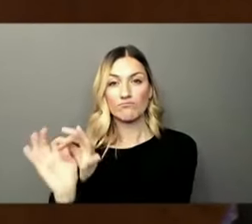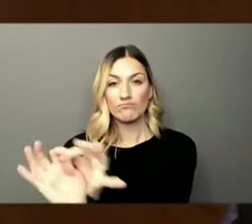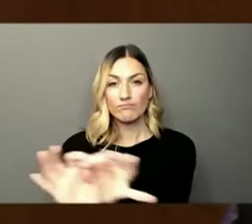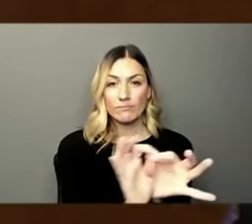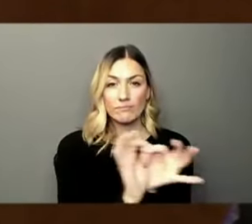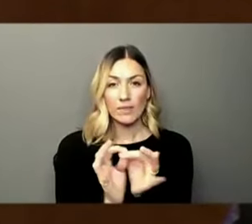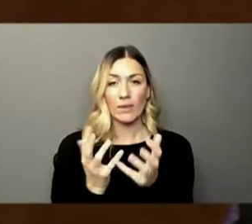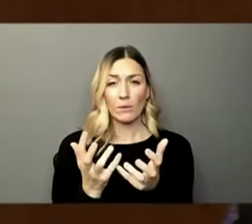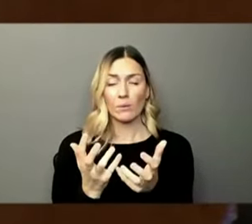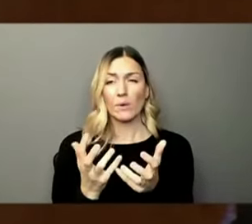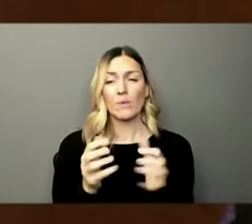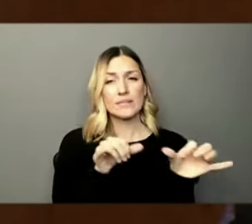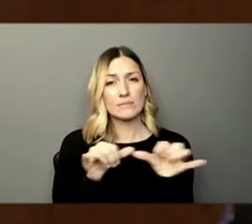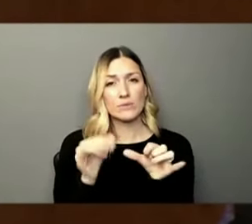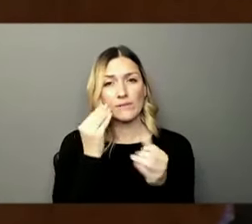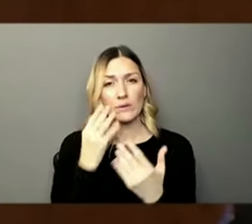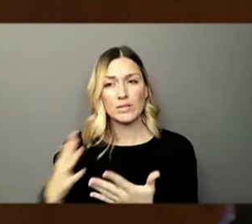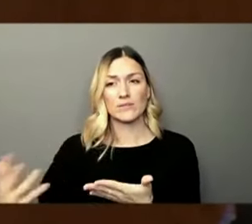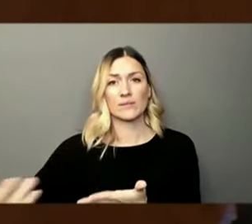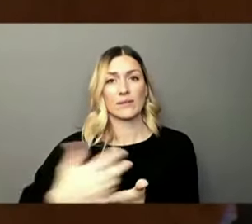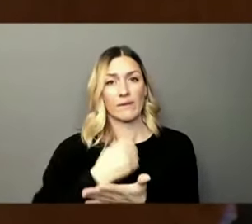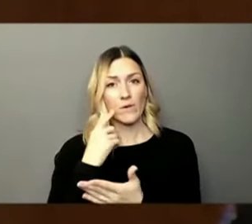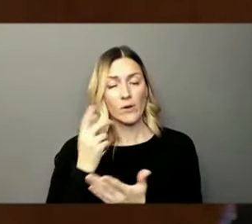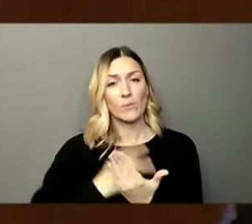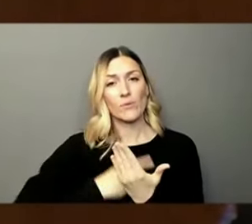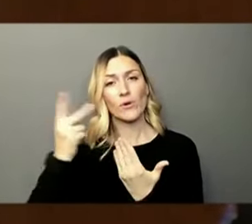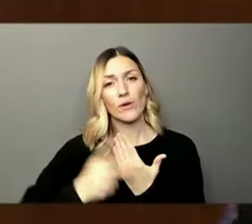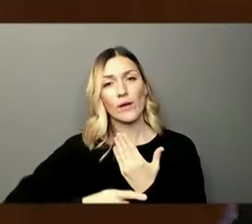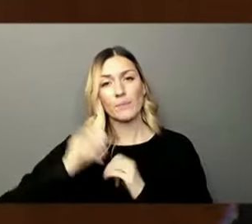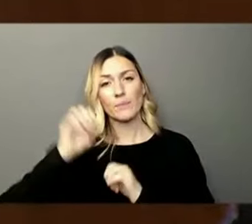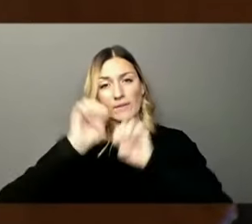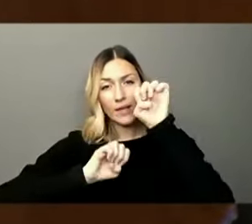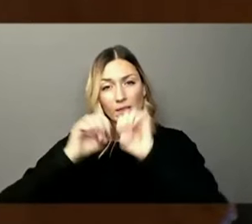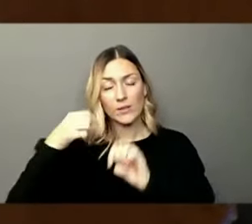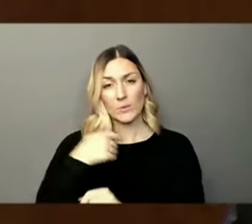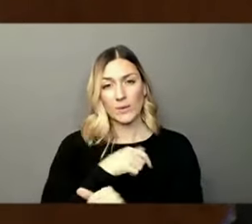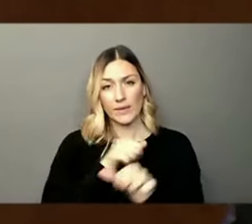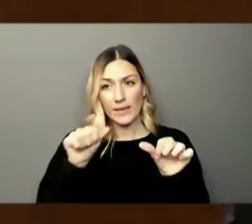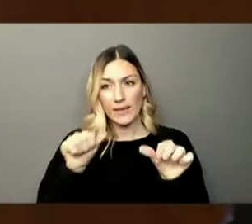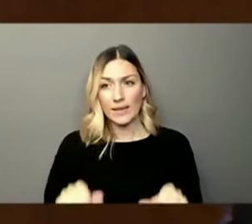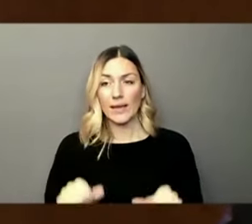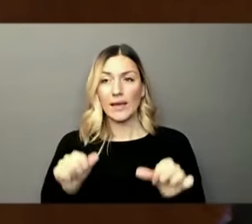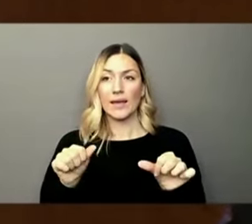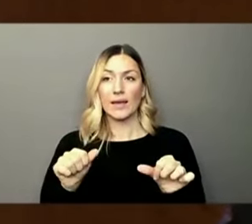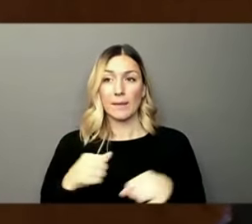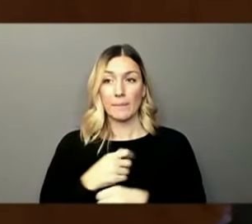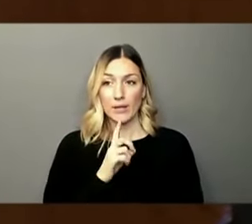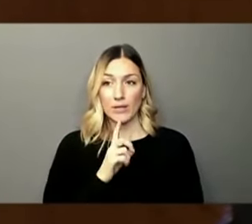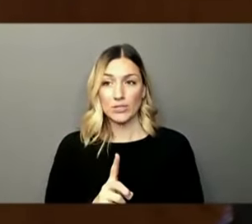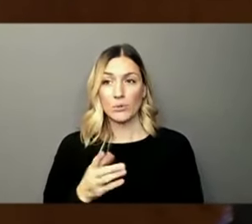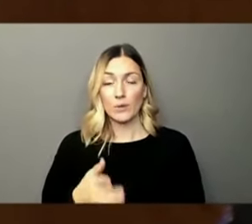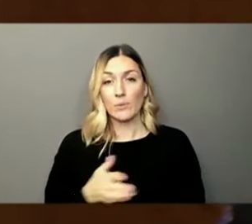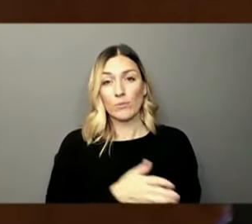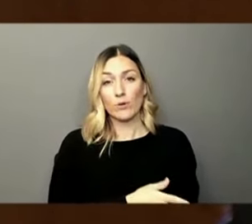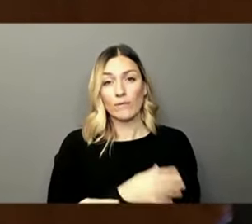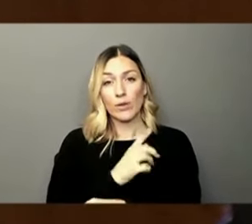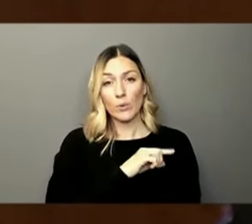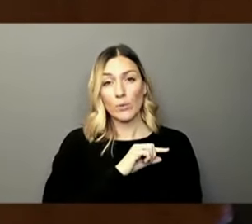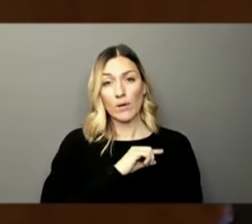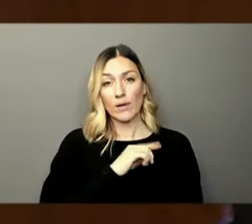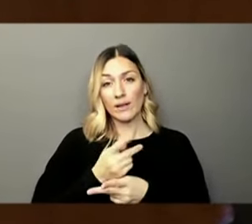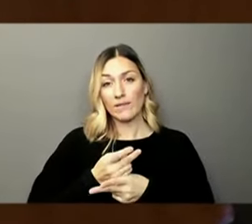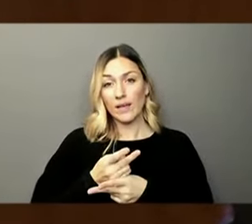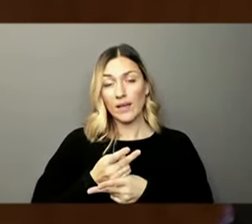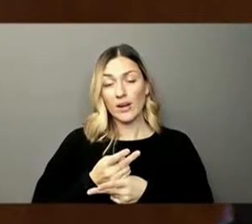collect similar information for our programmatic evaluation so that we are able to ensure that we're improving the quality of care in a way, again,